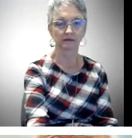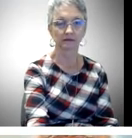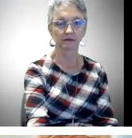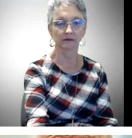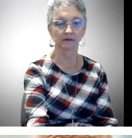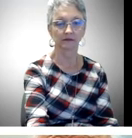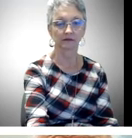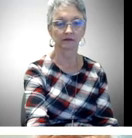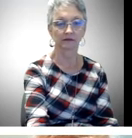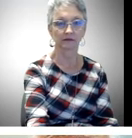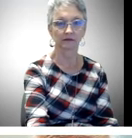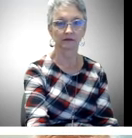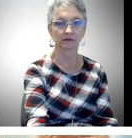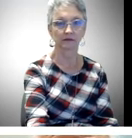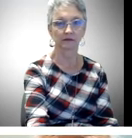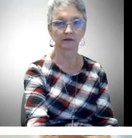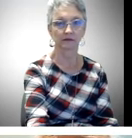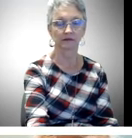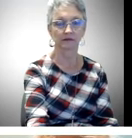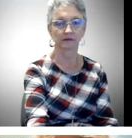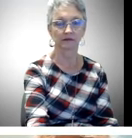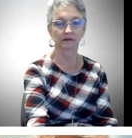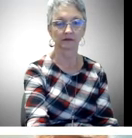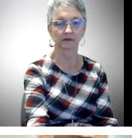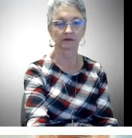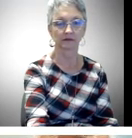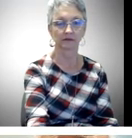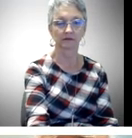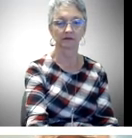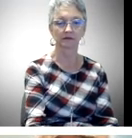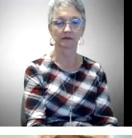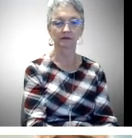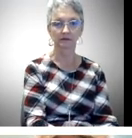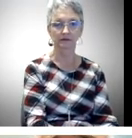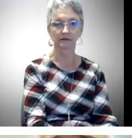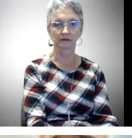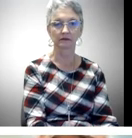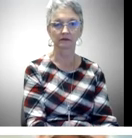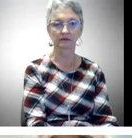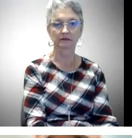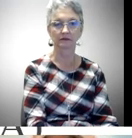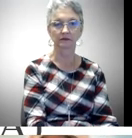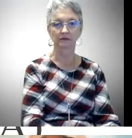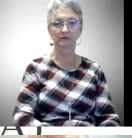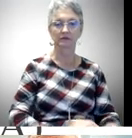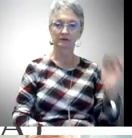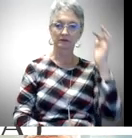decisions, and we got to get away from this whole paternalistic model or approach of dealing with people with disabilities. Next